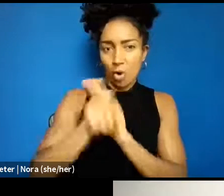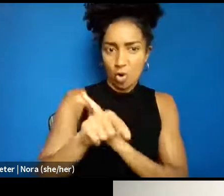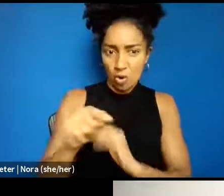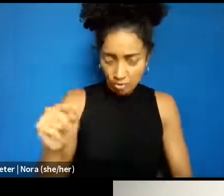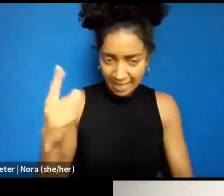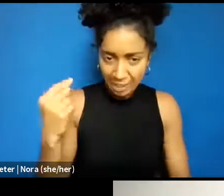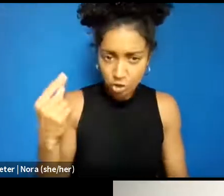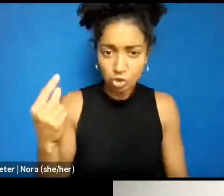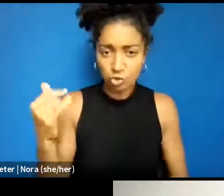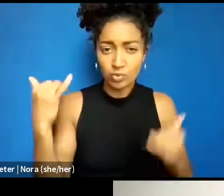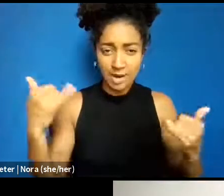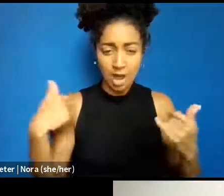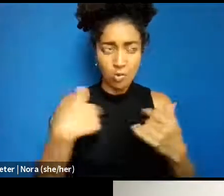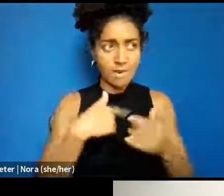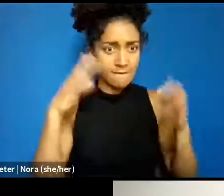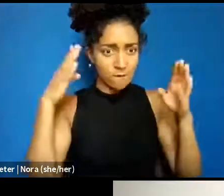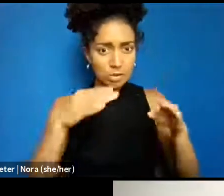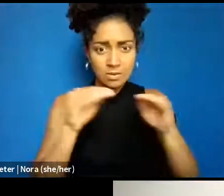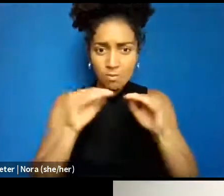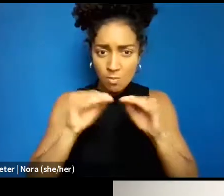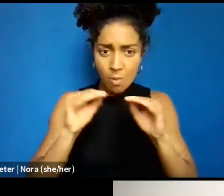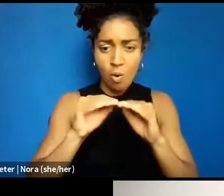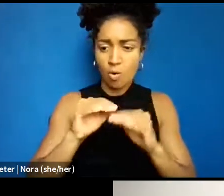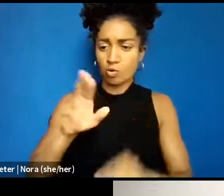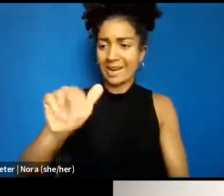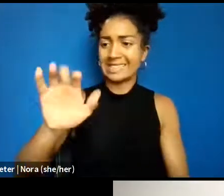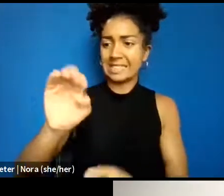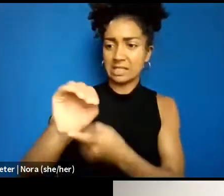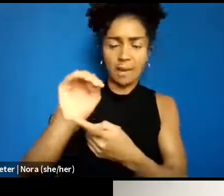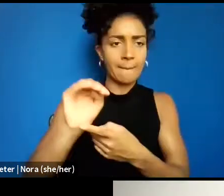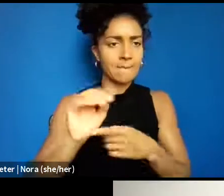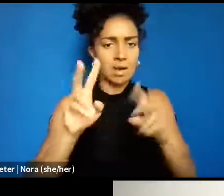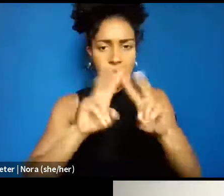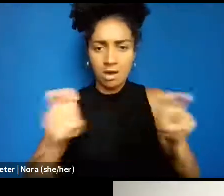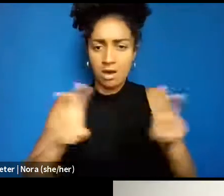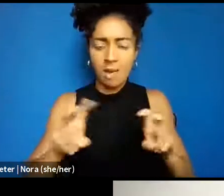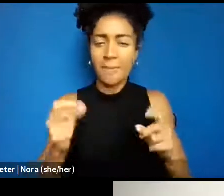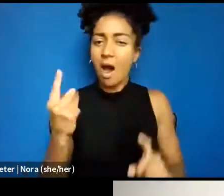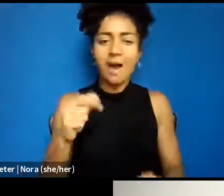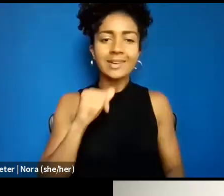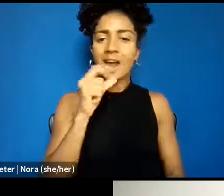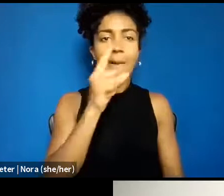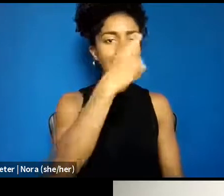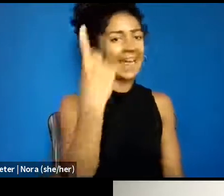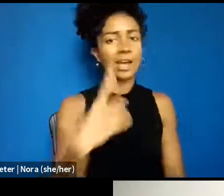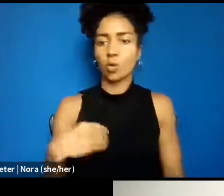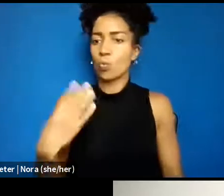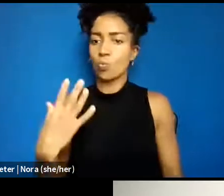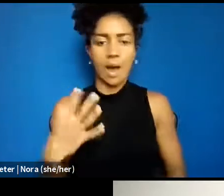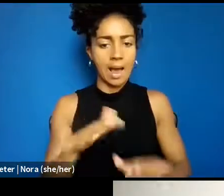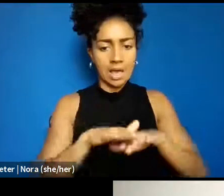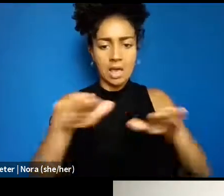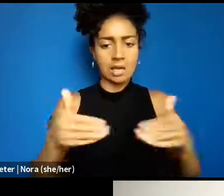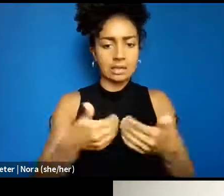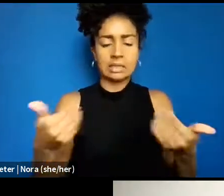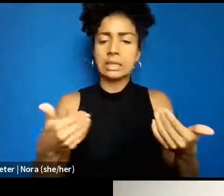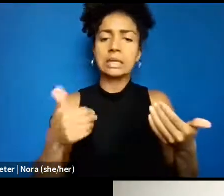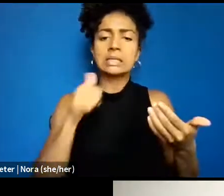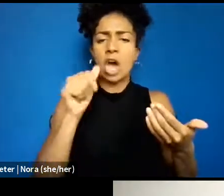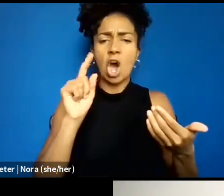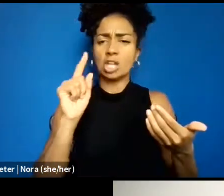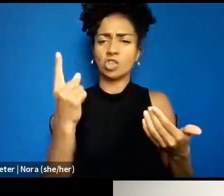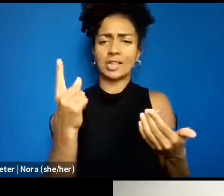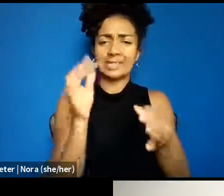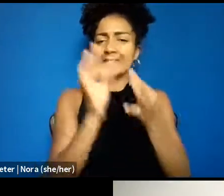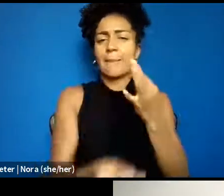But racism is not just black and white. And often our work of learning, our work of taking action